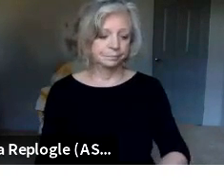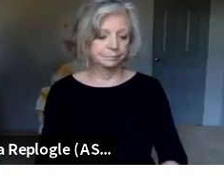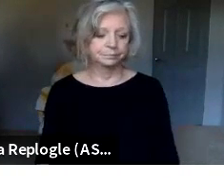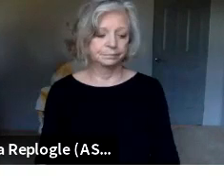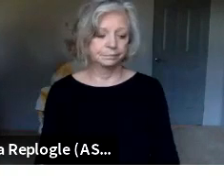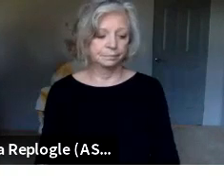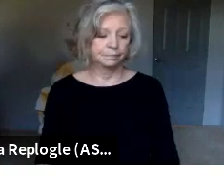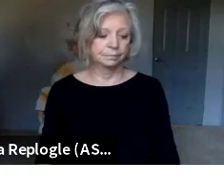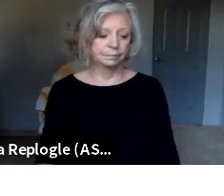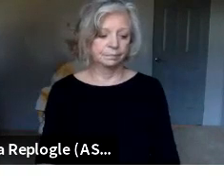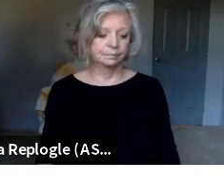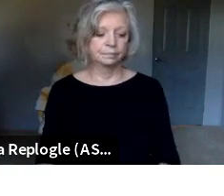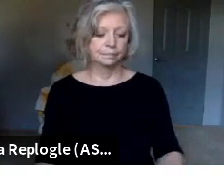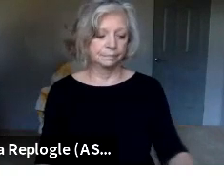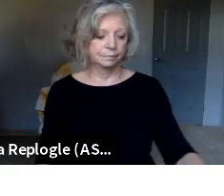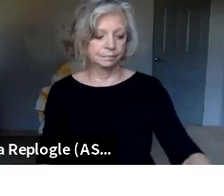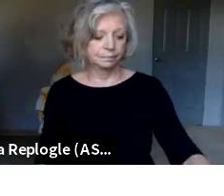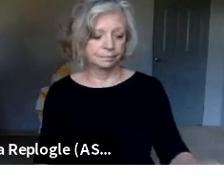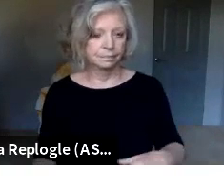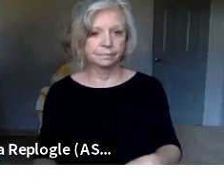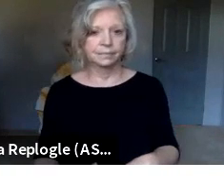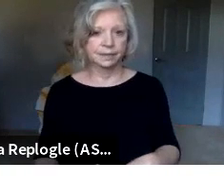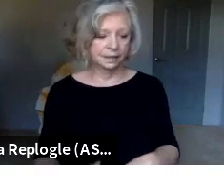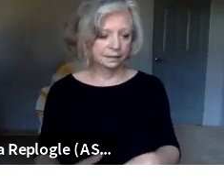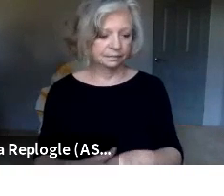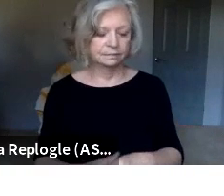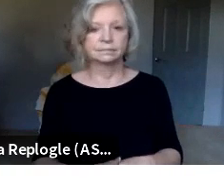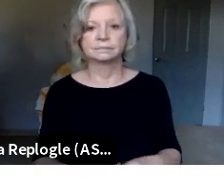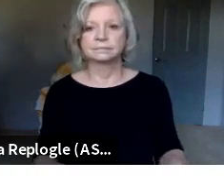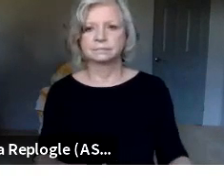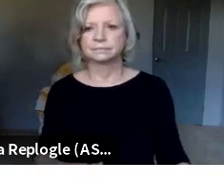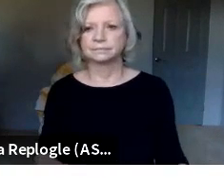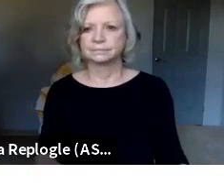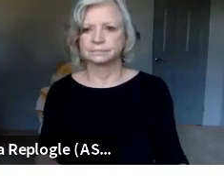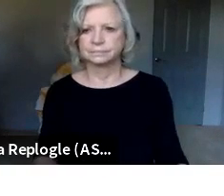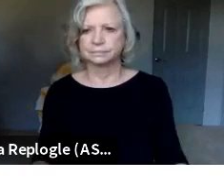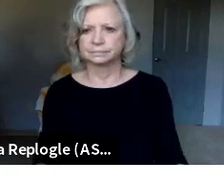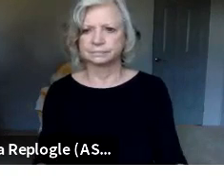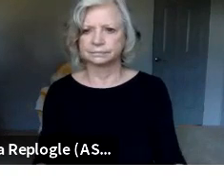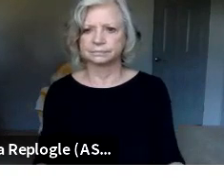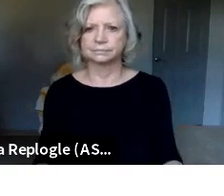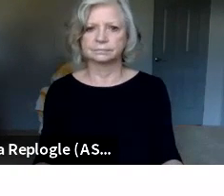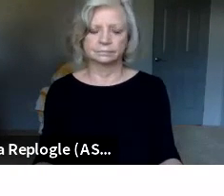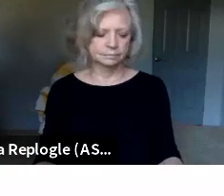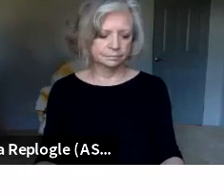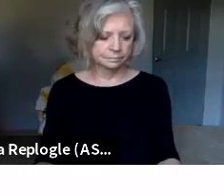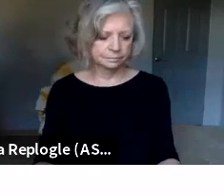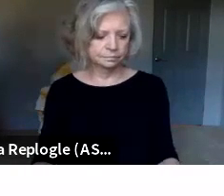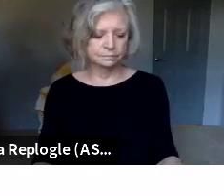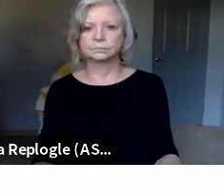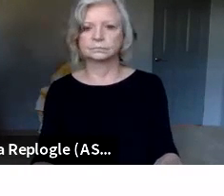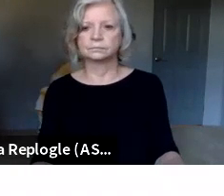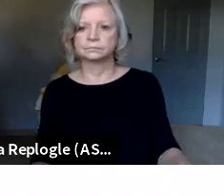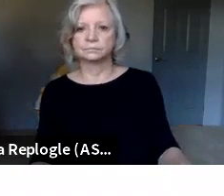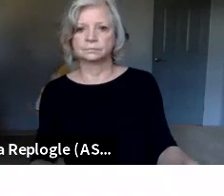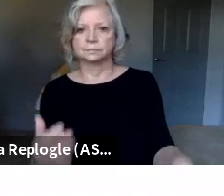Okay, Tuere, I hand it to you. Thank you, Dr. Hernandez. And I am going to pass it over to